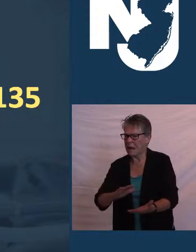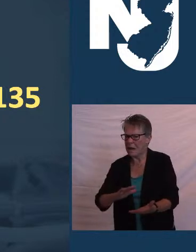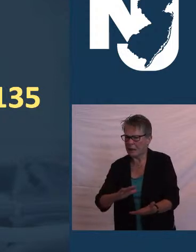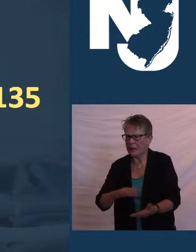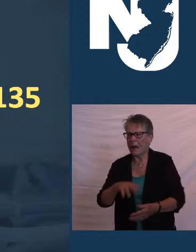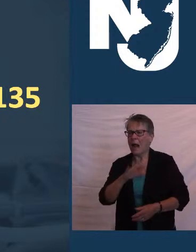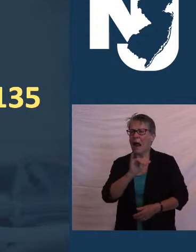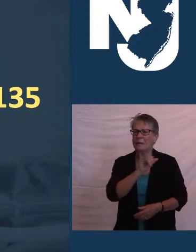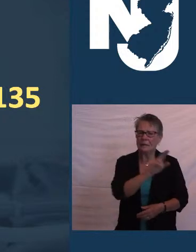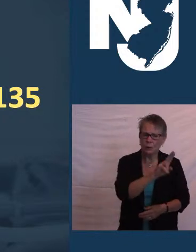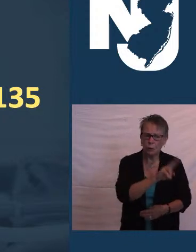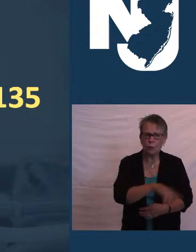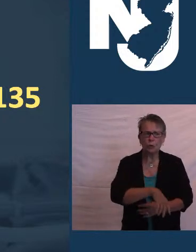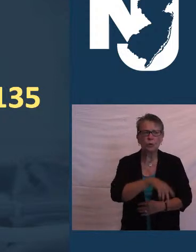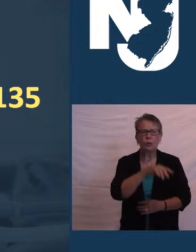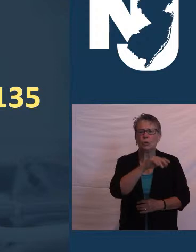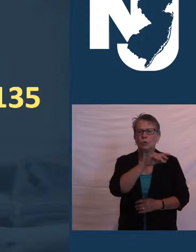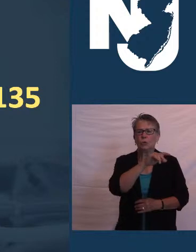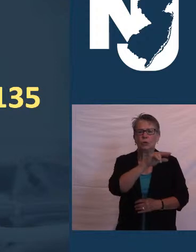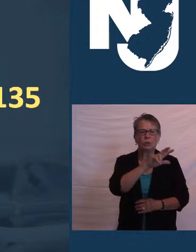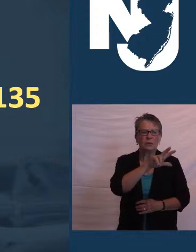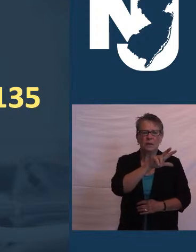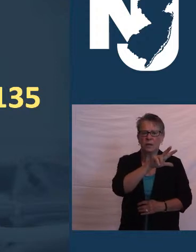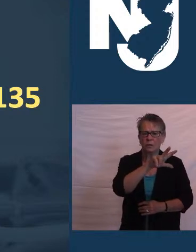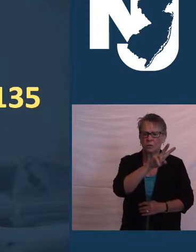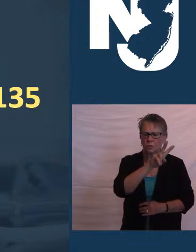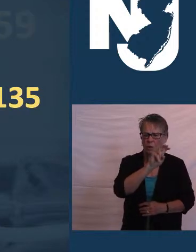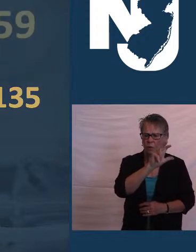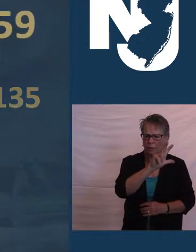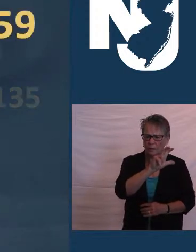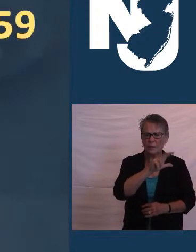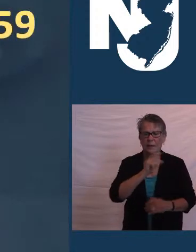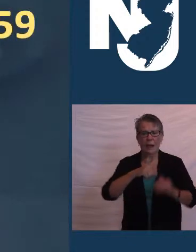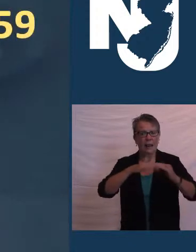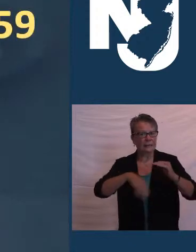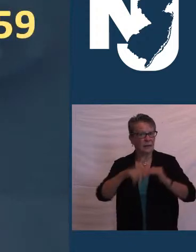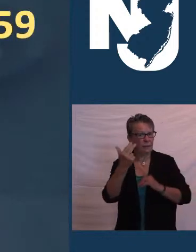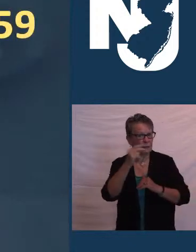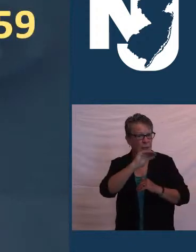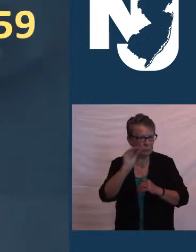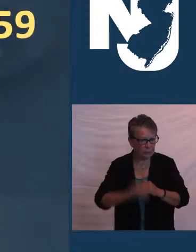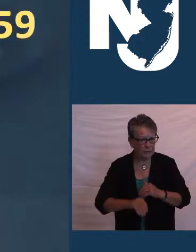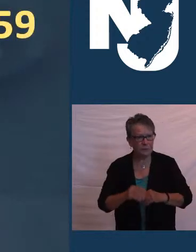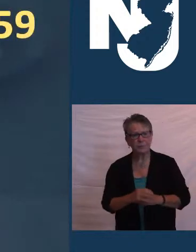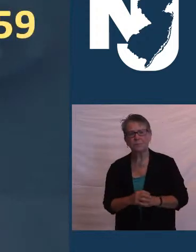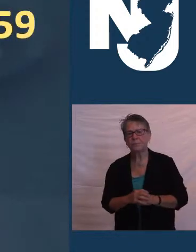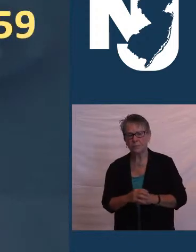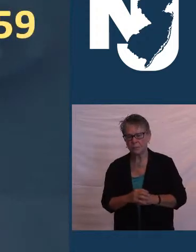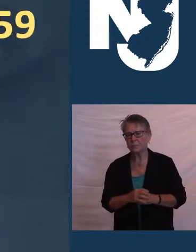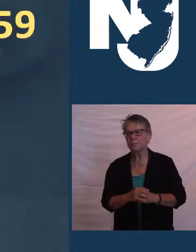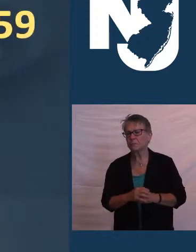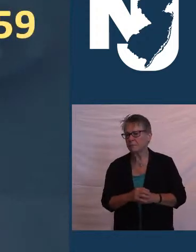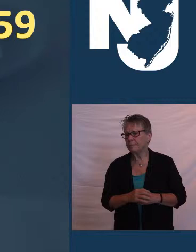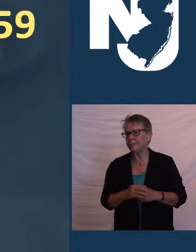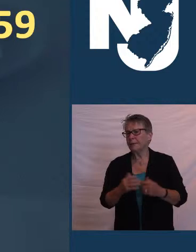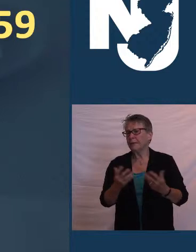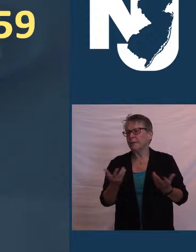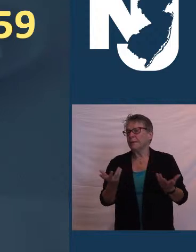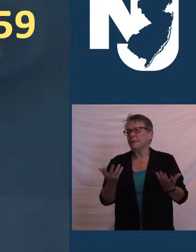high last Tuesday. Those are both good signs. But we're still losing people to COVID, and here are today's newly confirmed